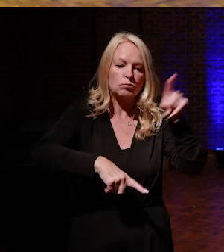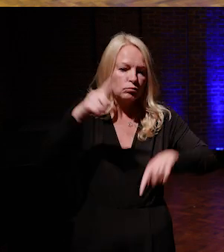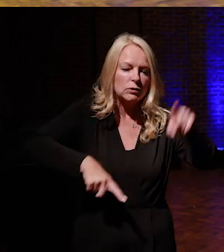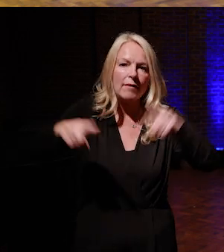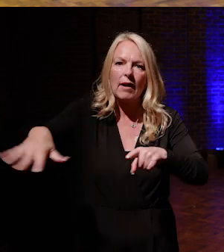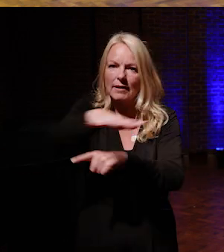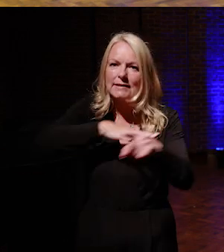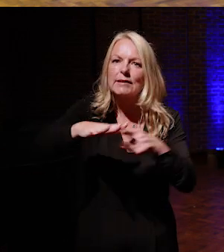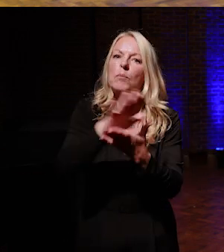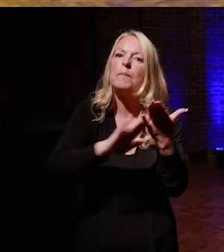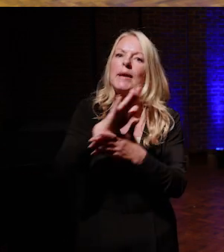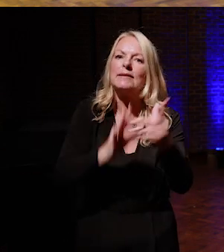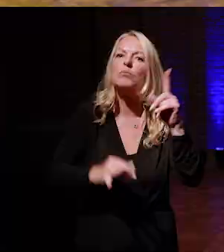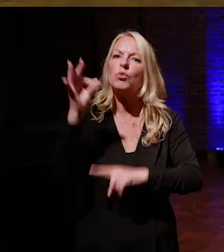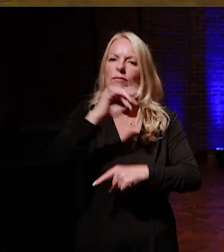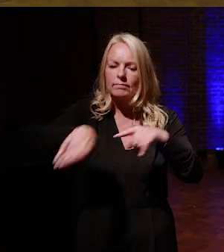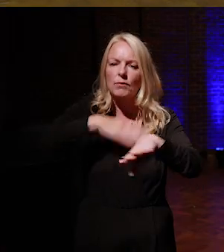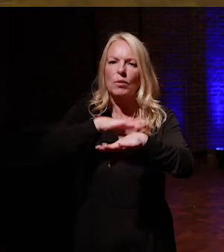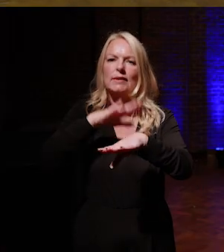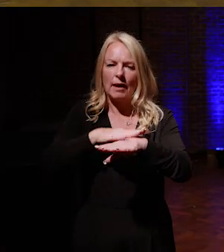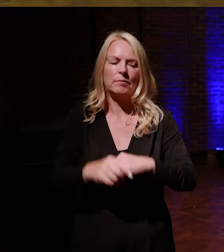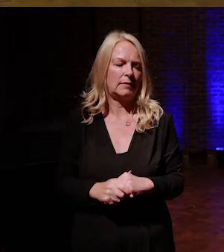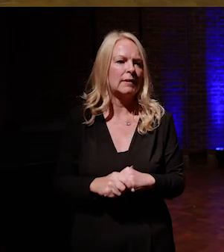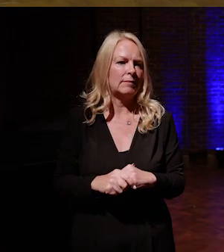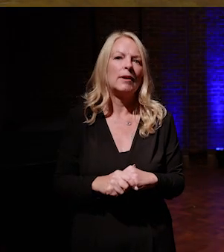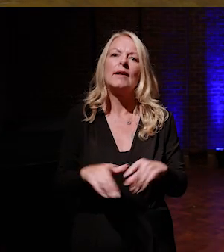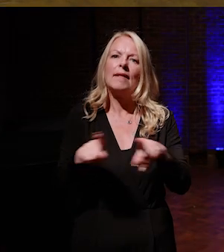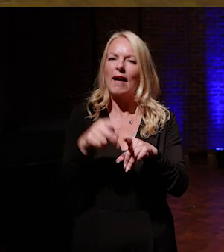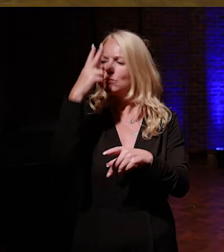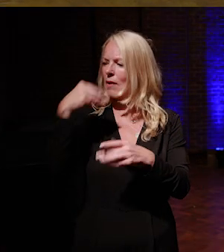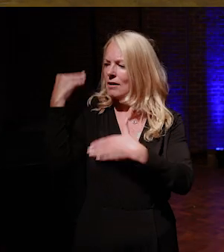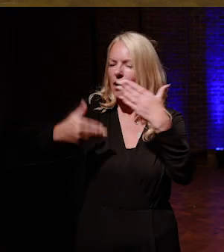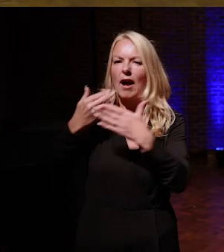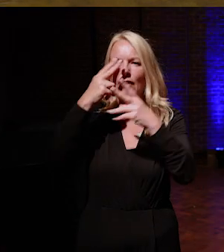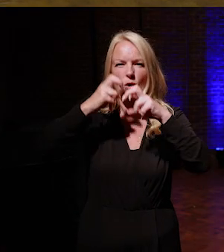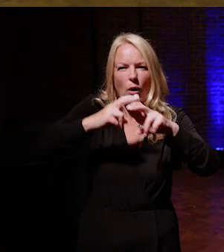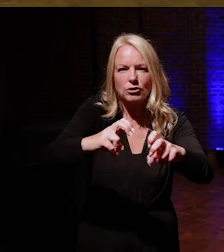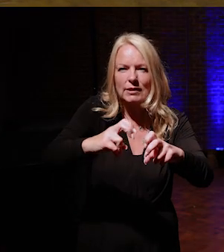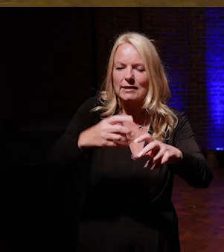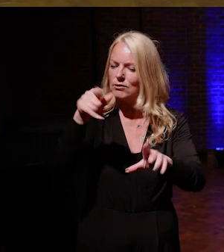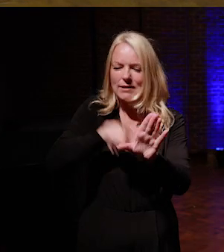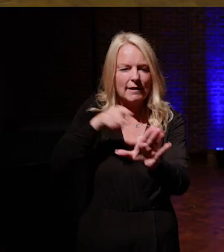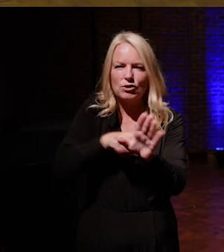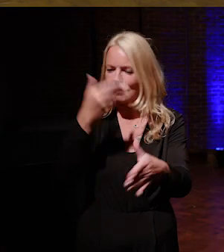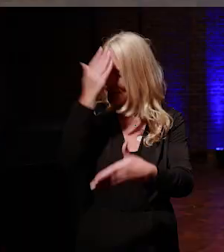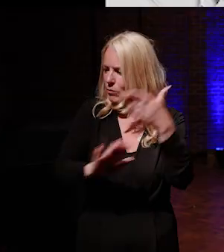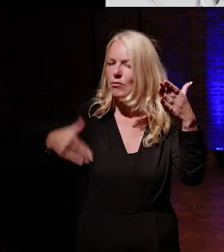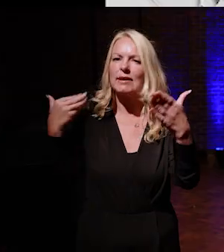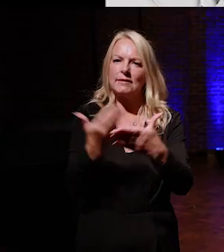keeps getting better. Just like an expert archaeologist does with years and years of experience.